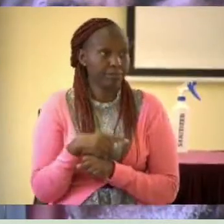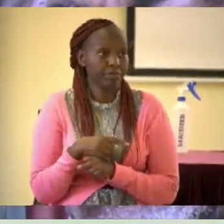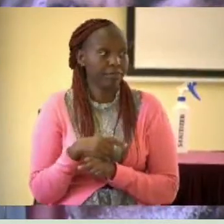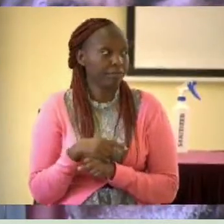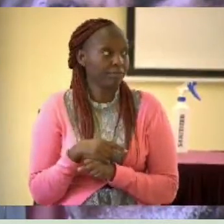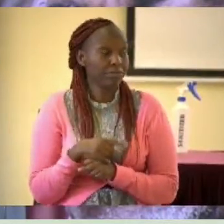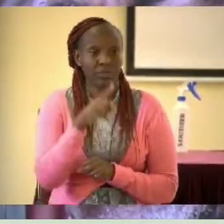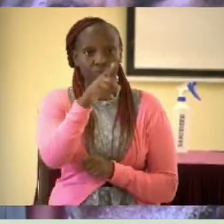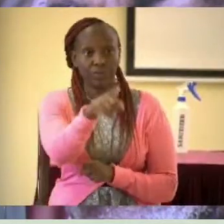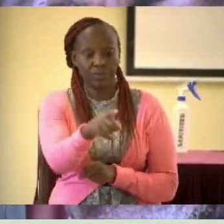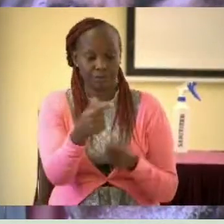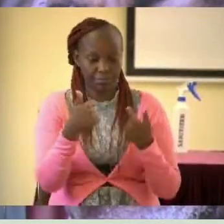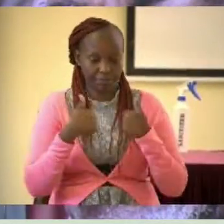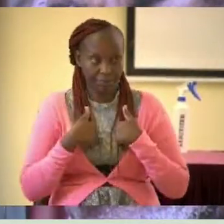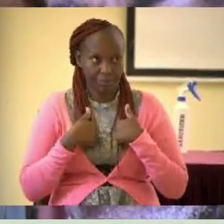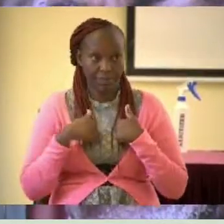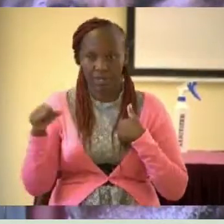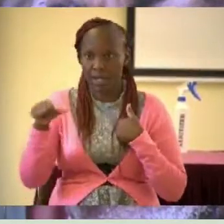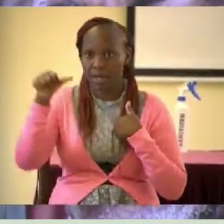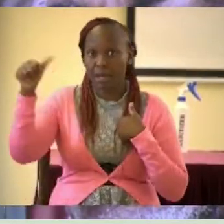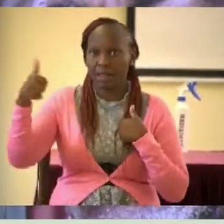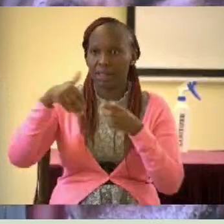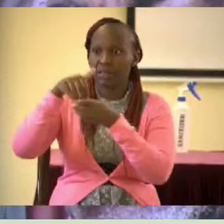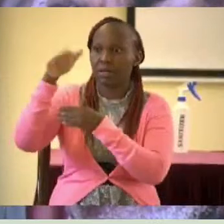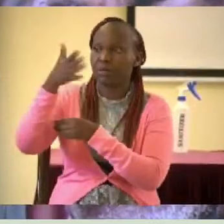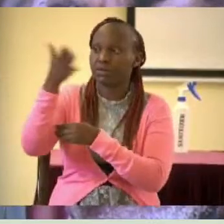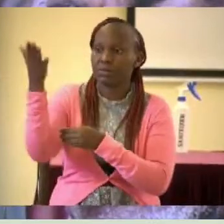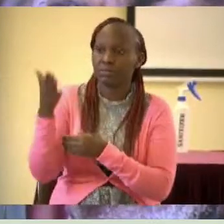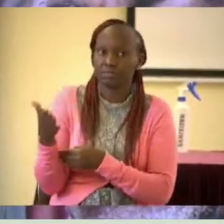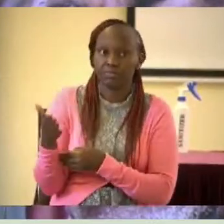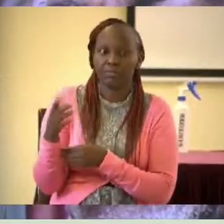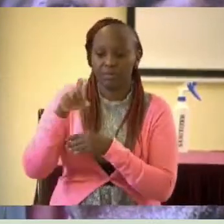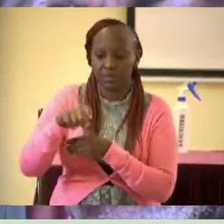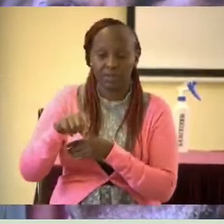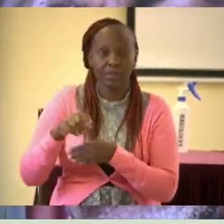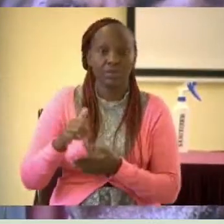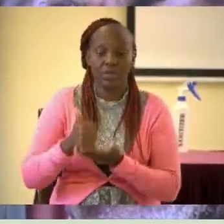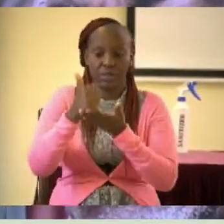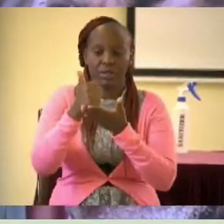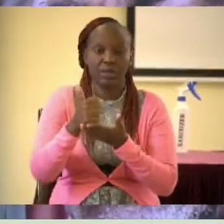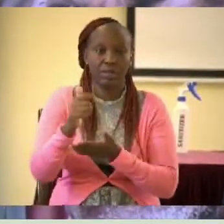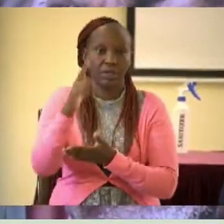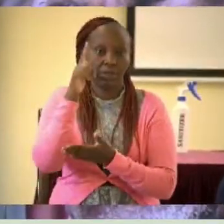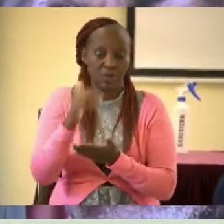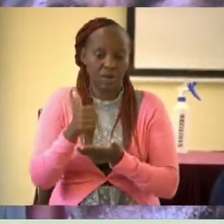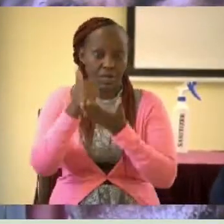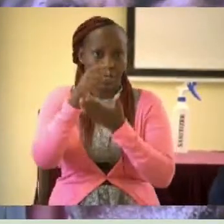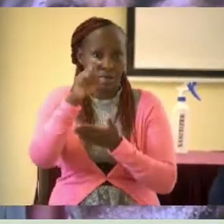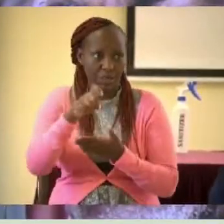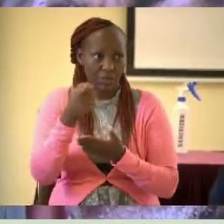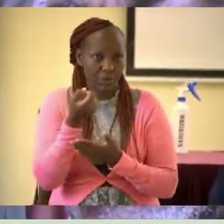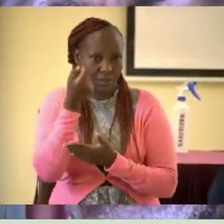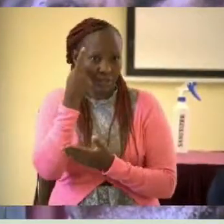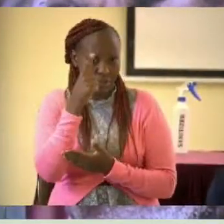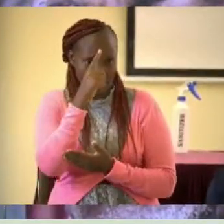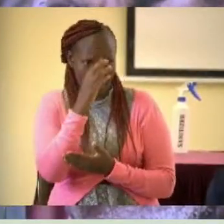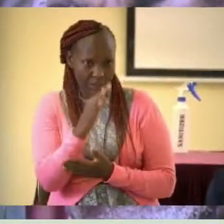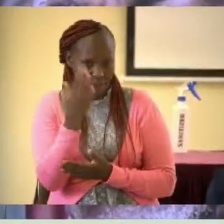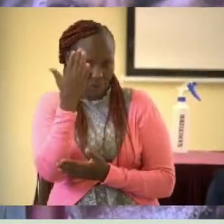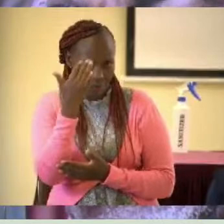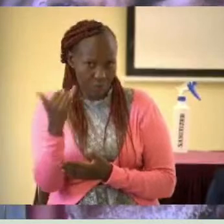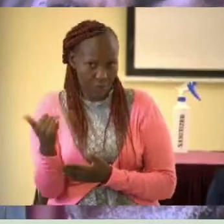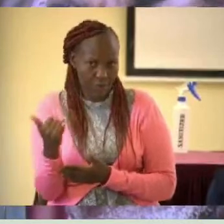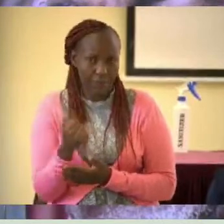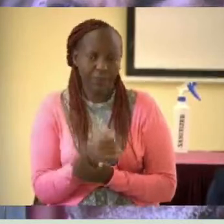you and me and the rest out there, to take legal aid seriously, because the harvest is